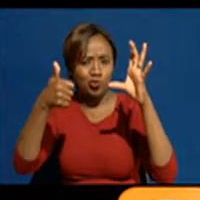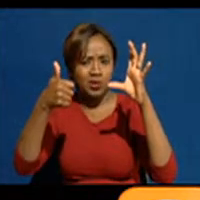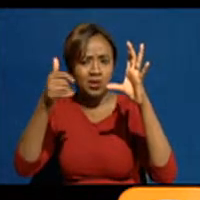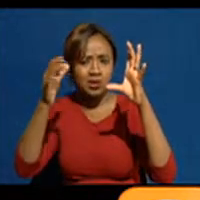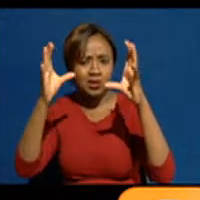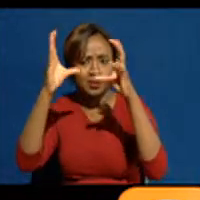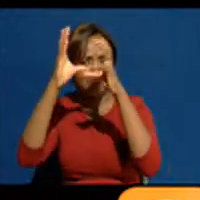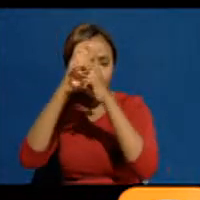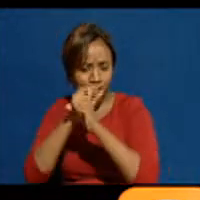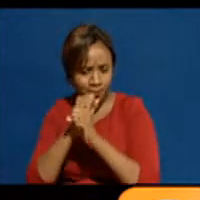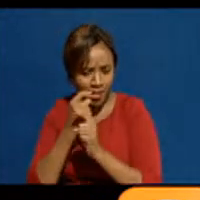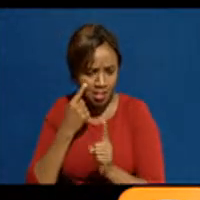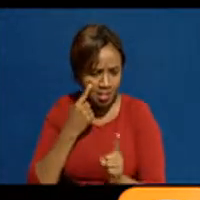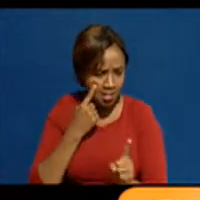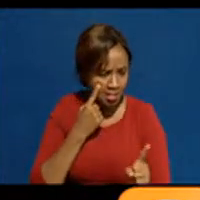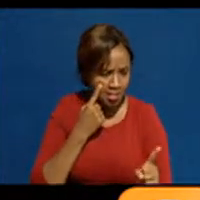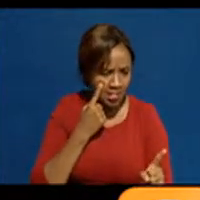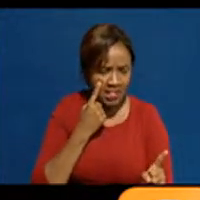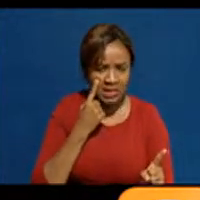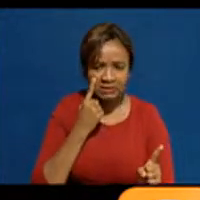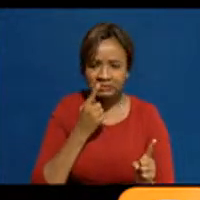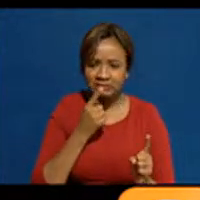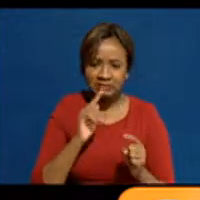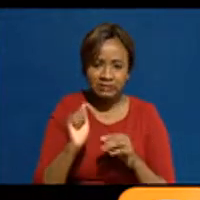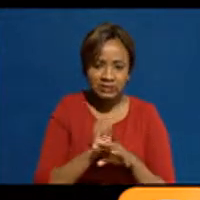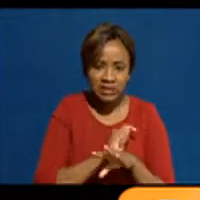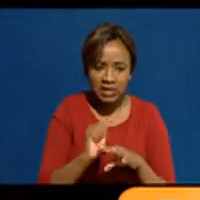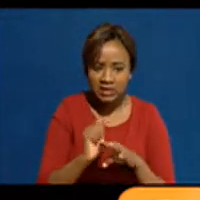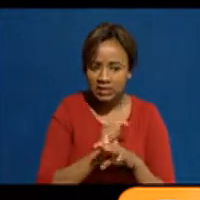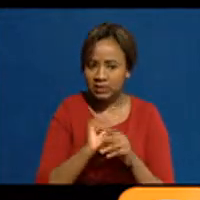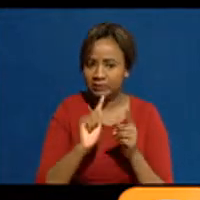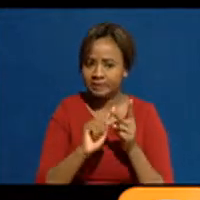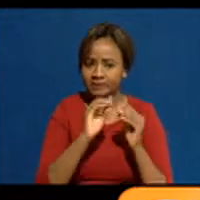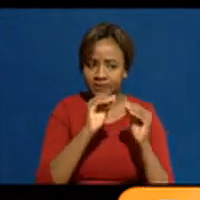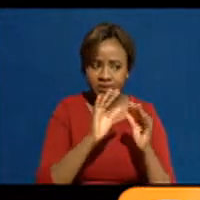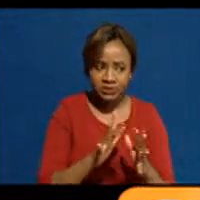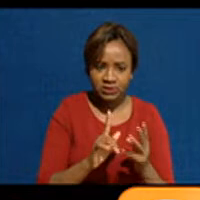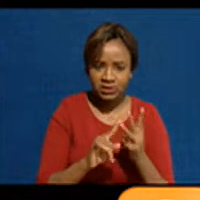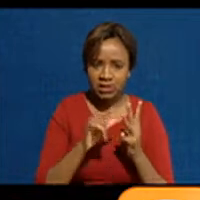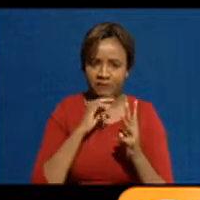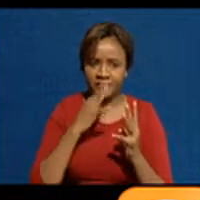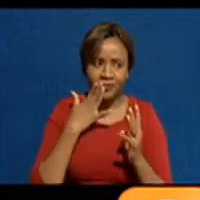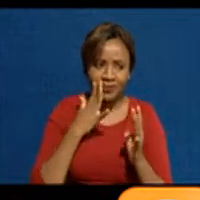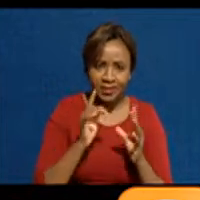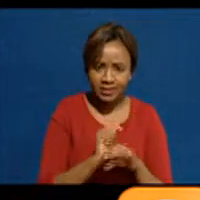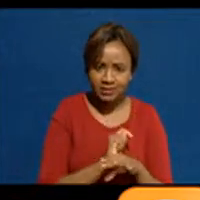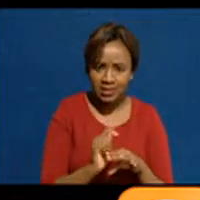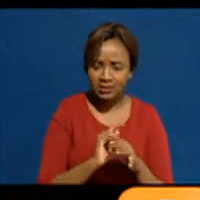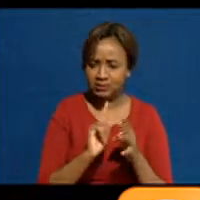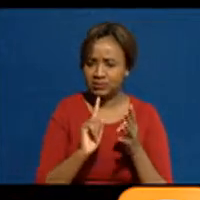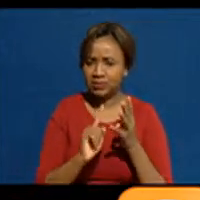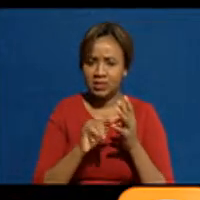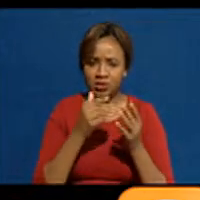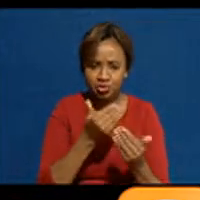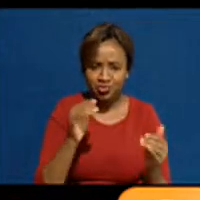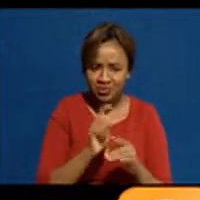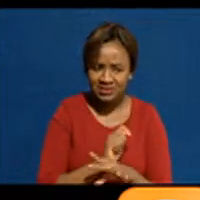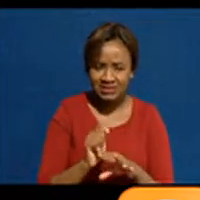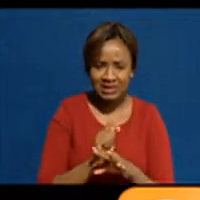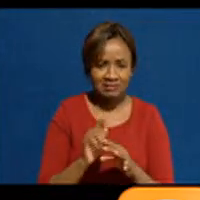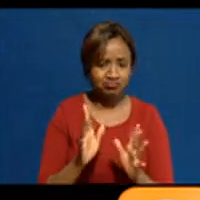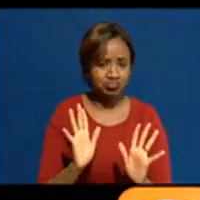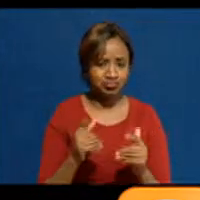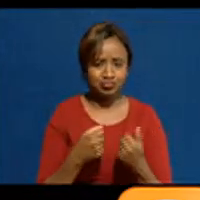terms of preparedness, even with the teachers and even with the children, and even with parents, it has been quite a big challenge. whereby you find